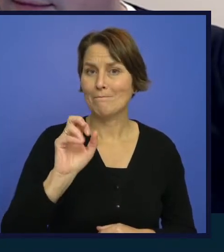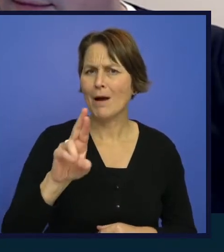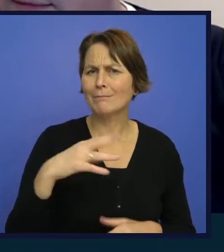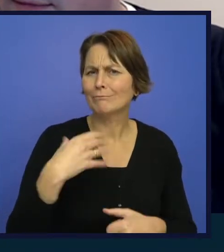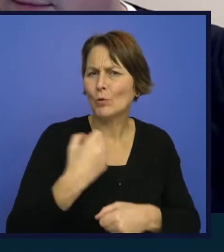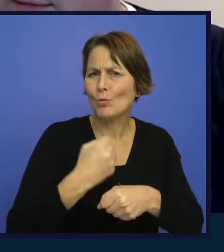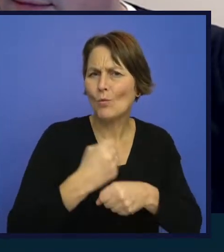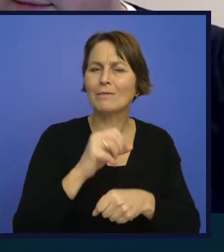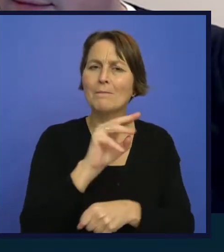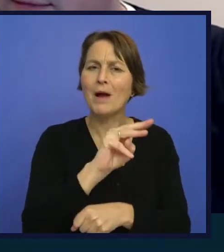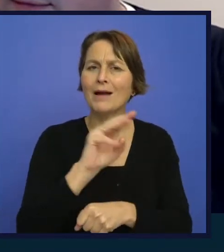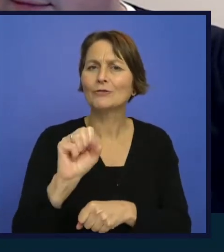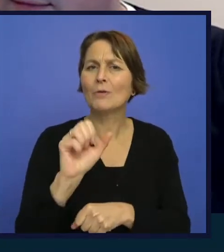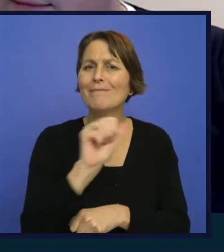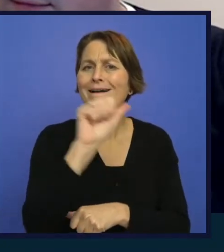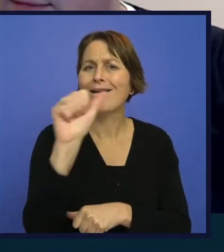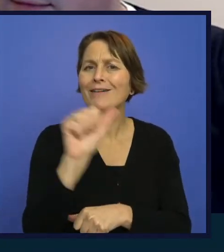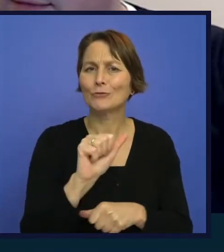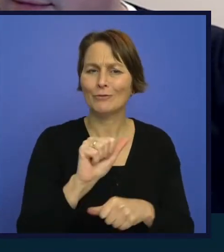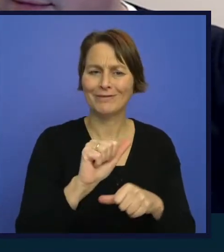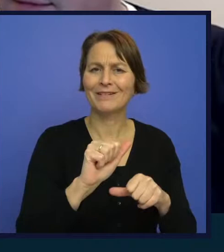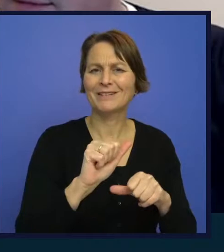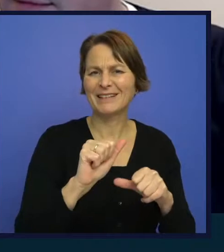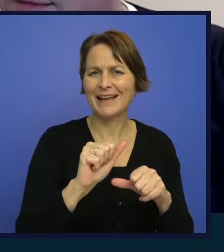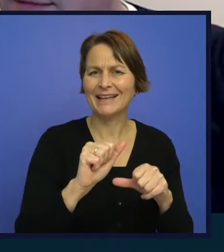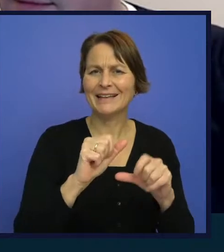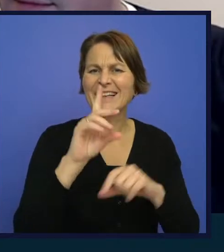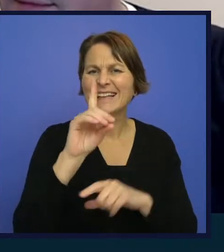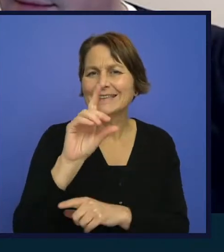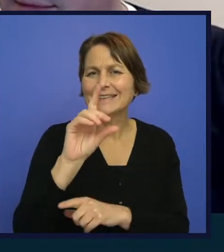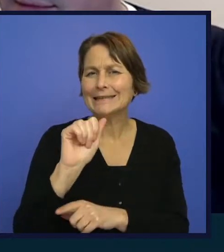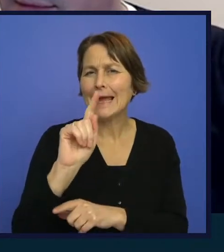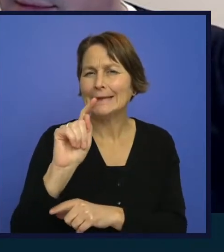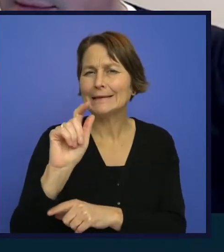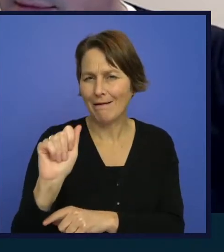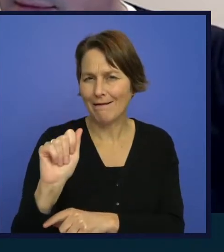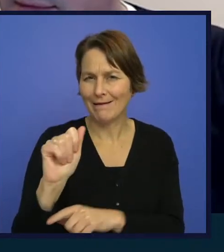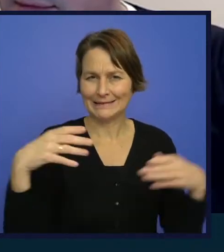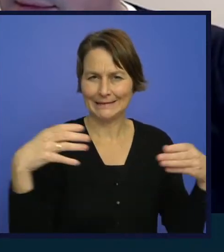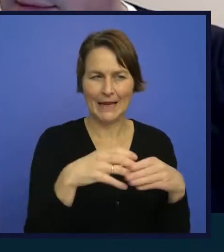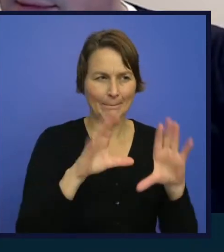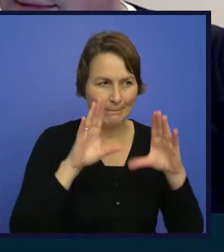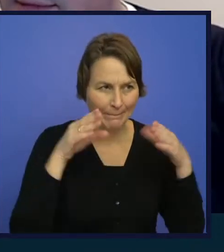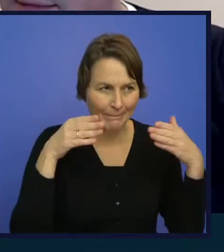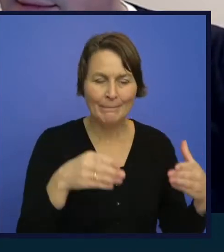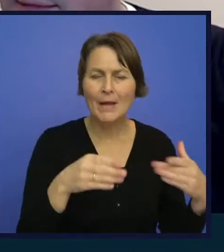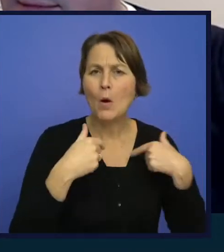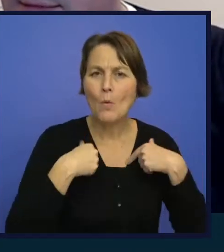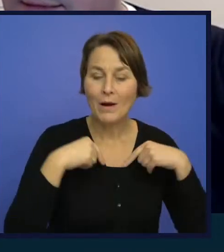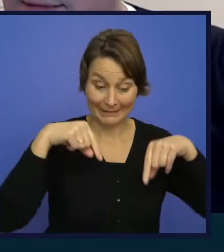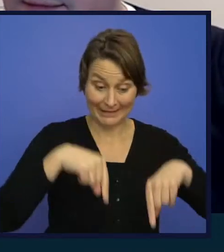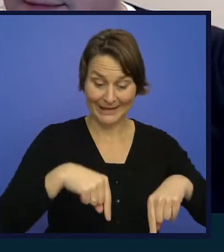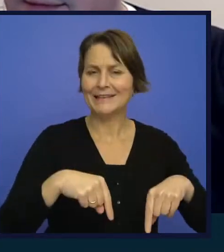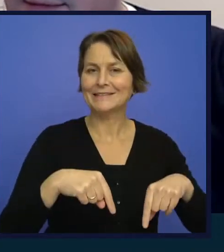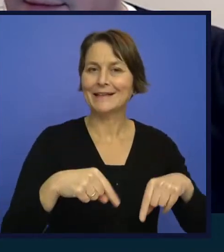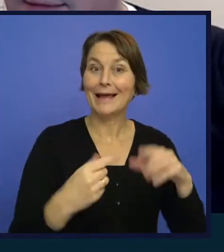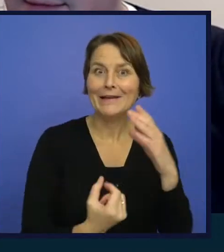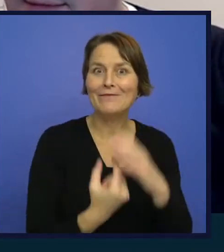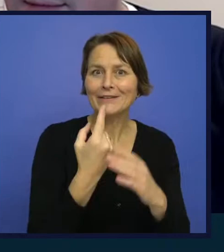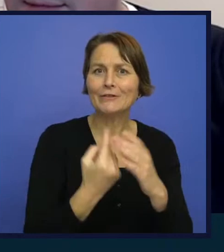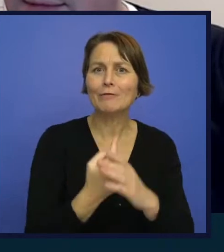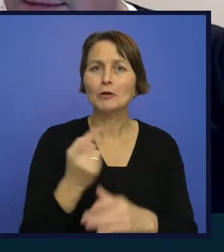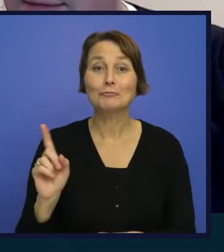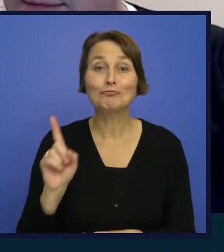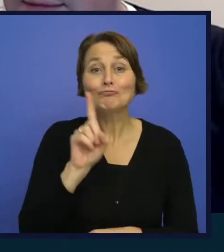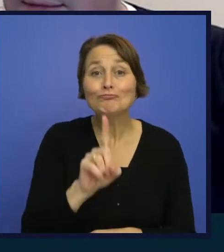excited to be here. One of the things that I try to do is community events like these, which are sort of